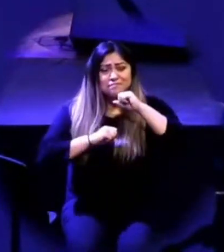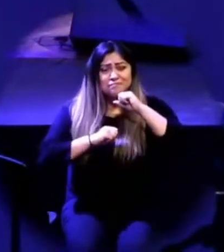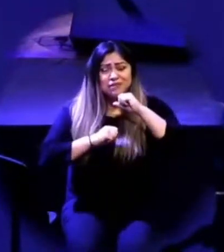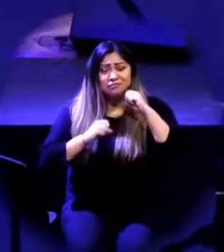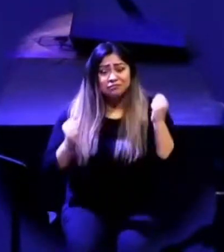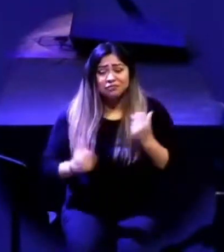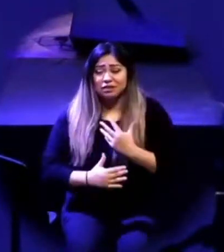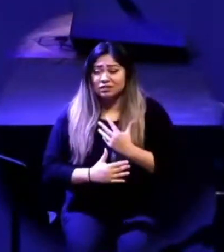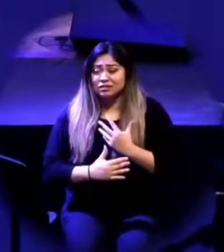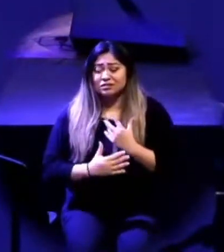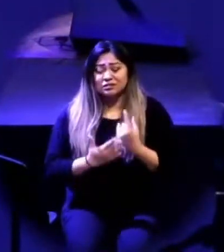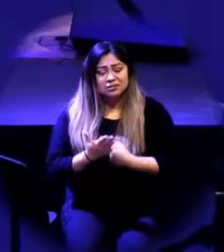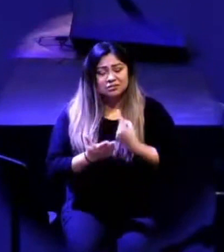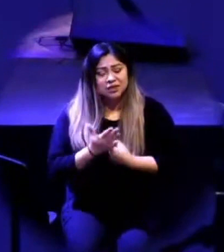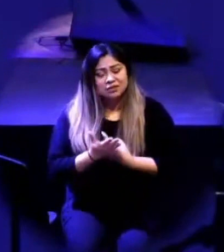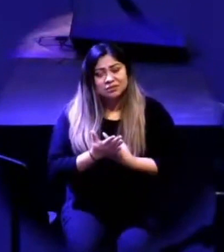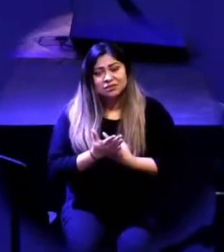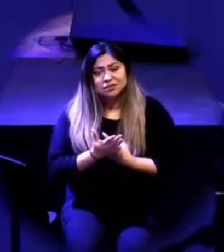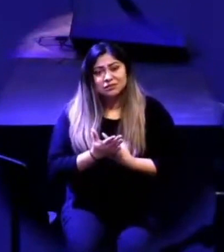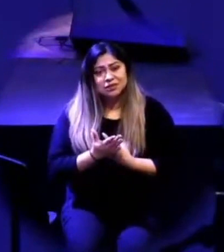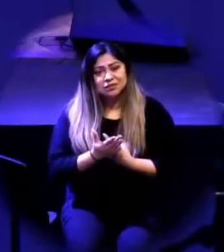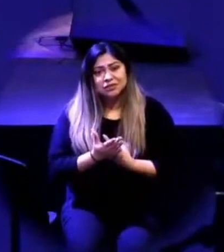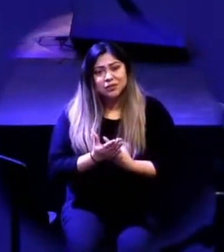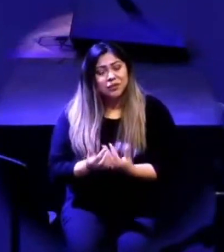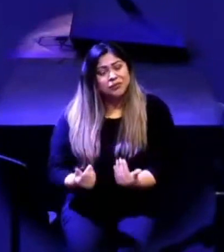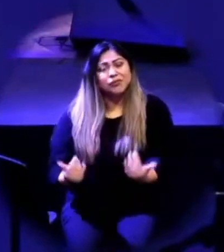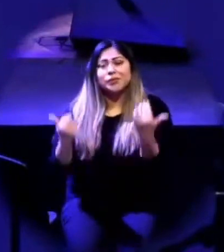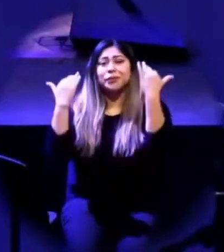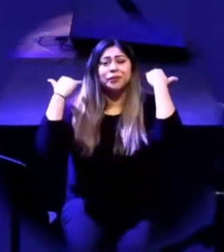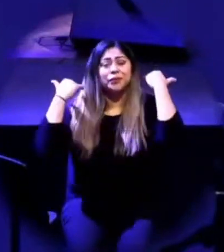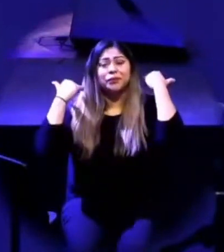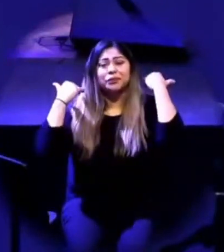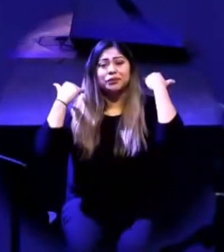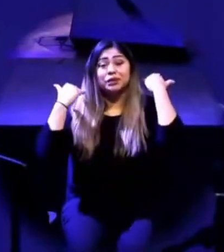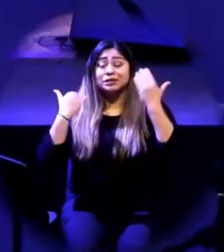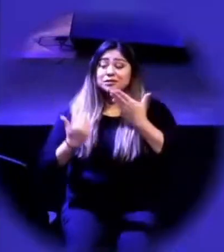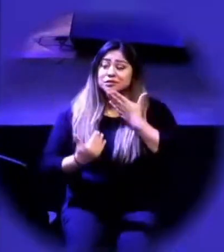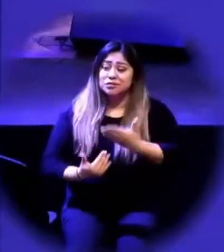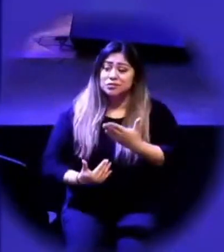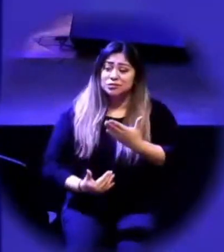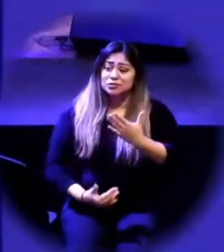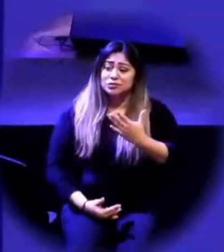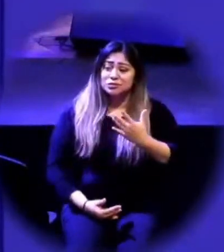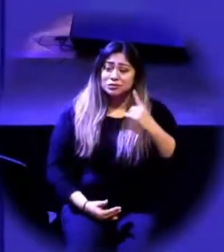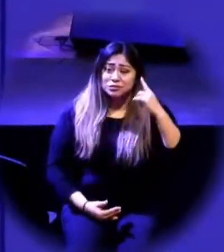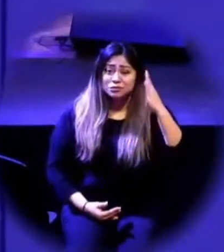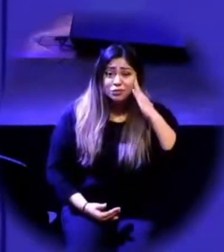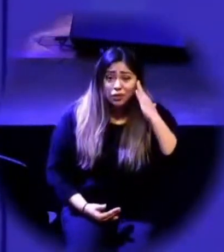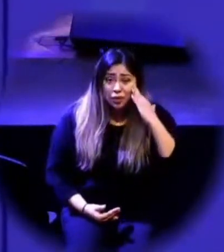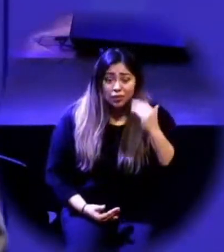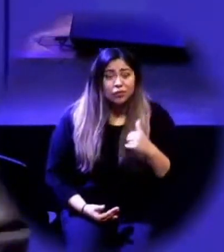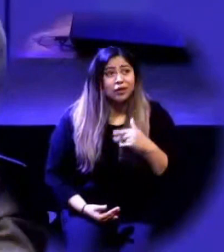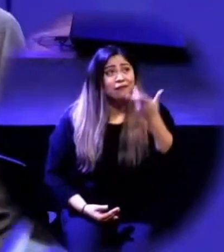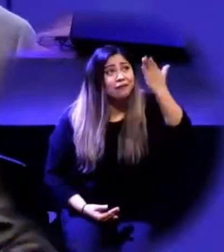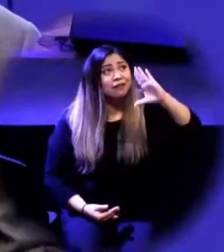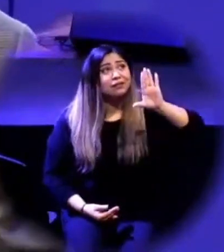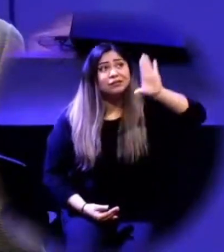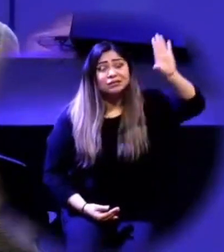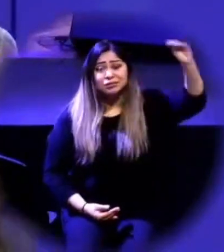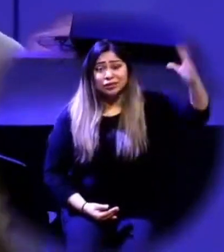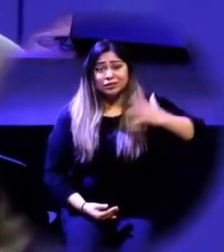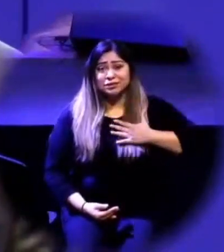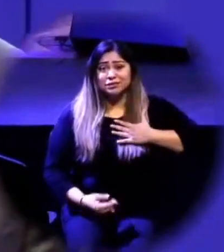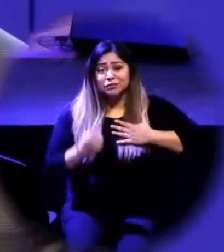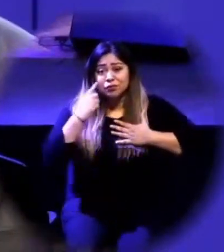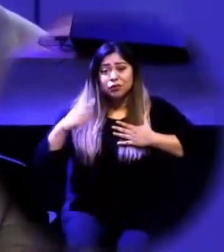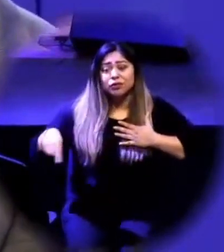the best of me, it is good to hear God's grace is for you. In times where I'm exhausted